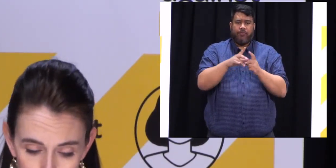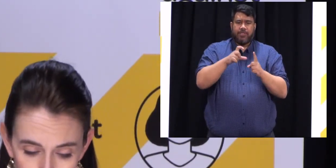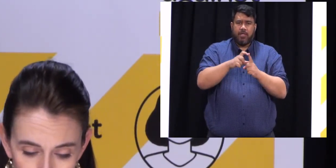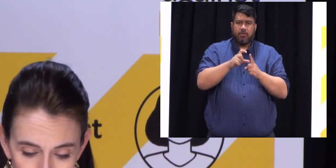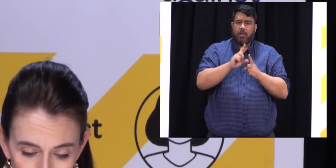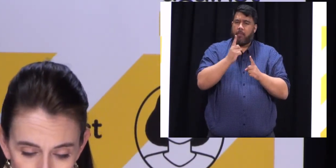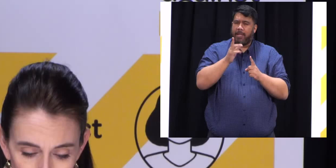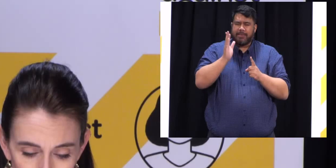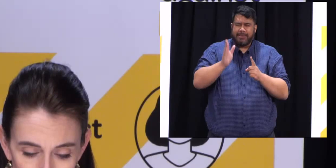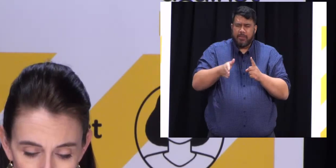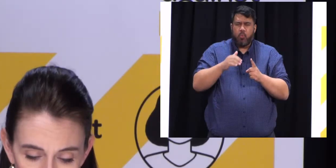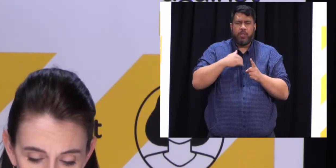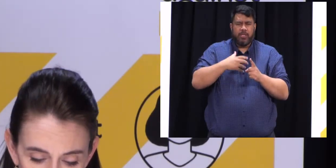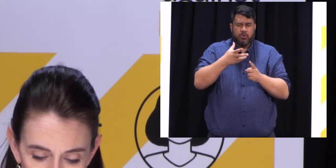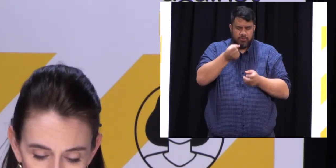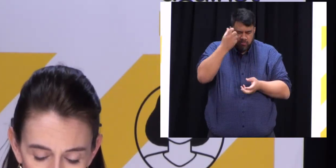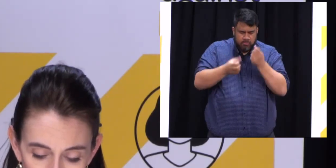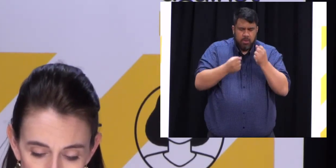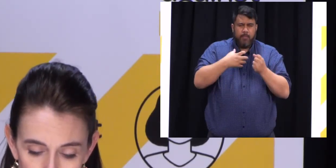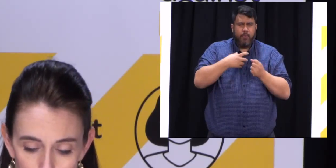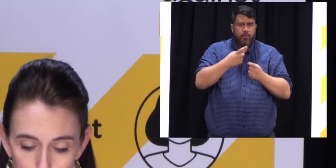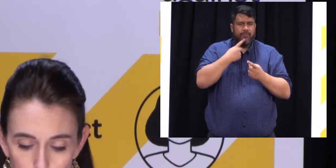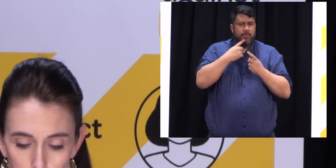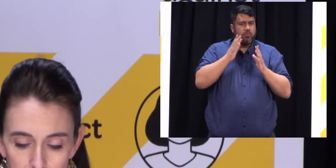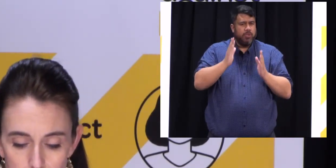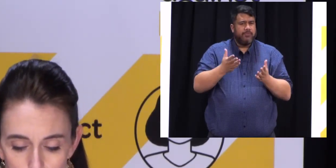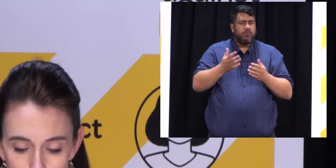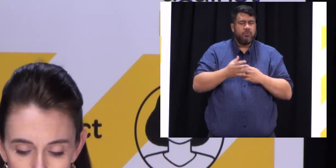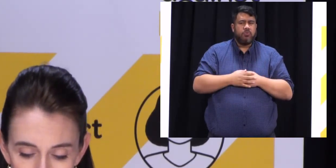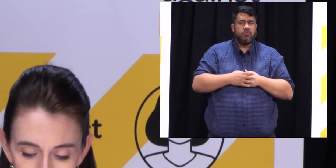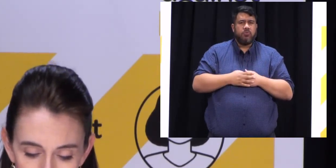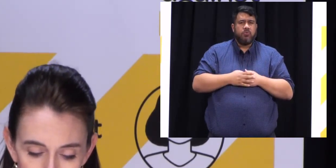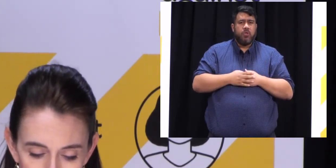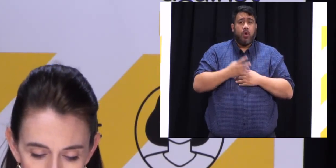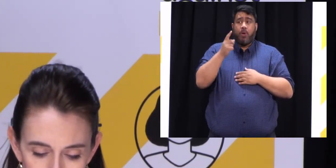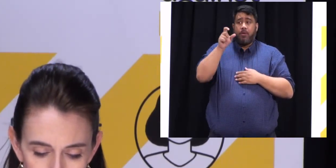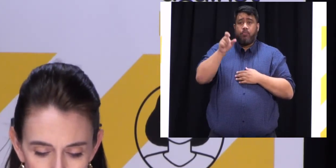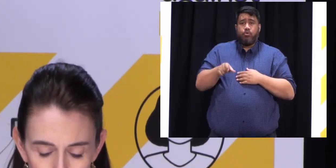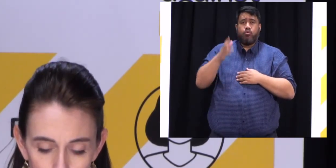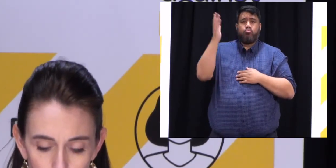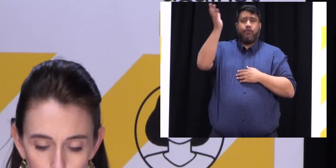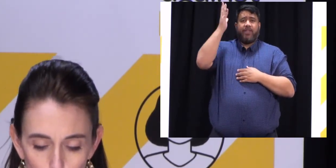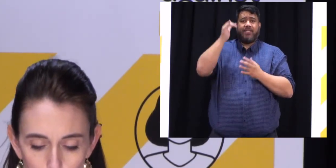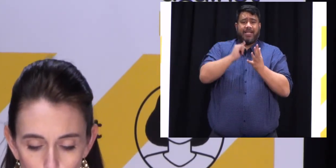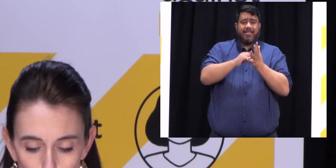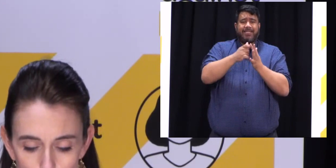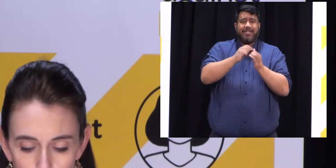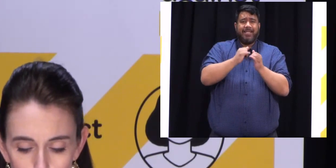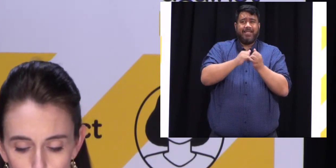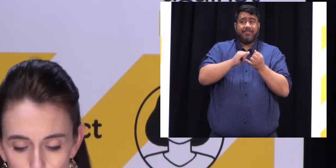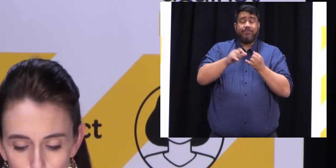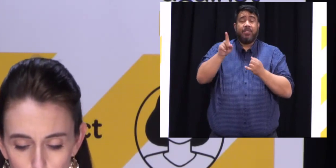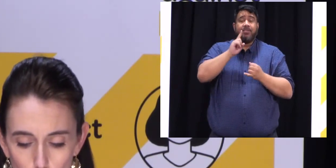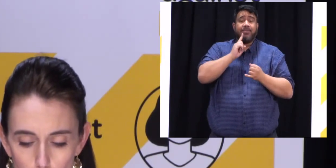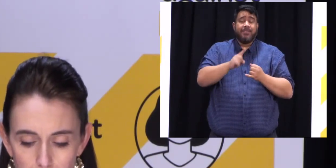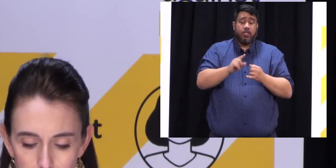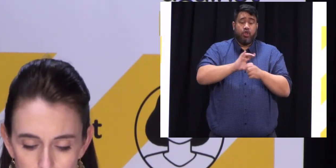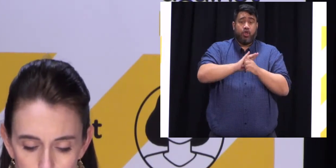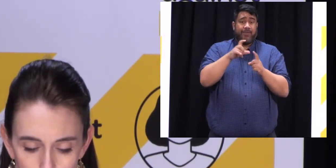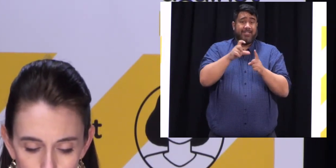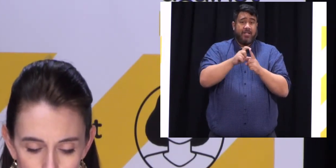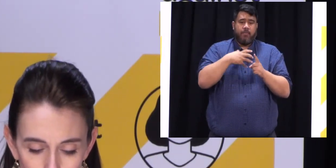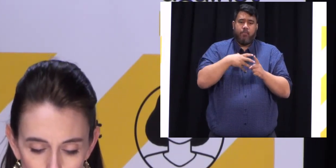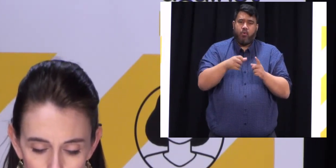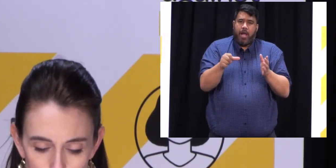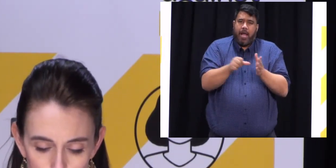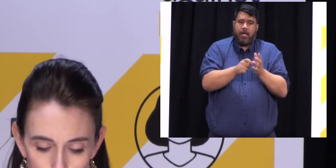needed. In his recent report to the government, Professor Sir David Skeggs said the Delta variant will be more difficult to control by